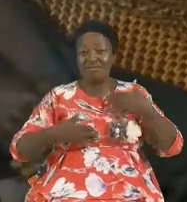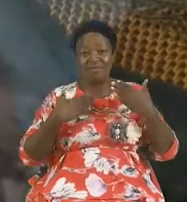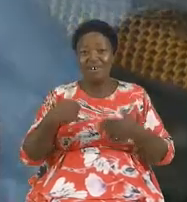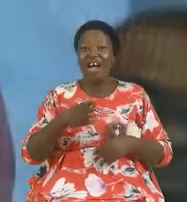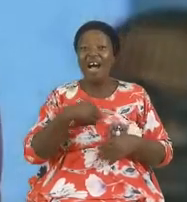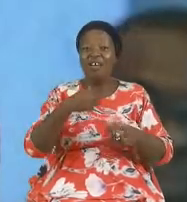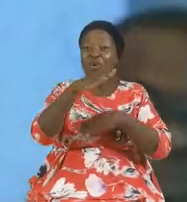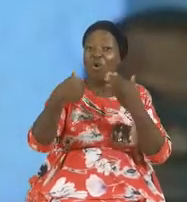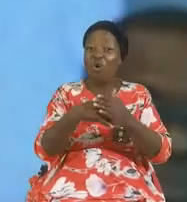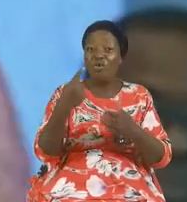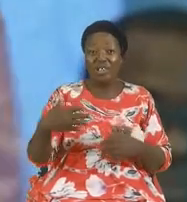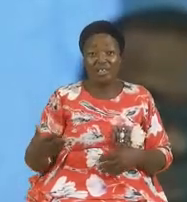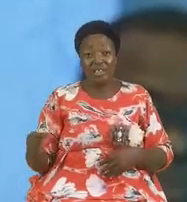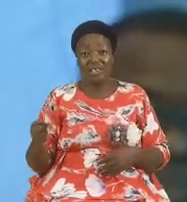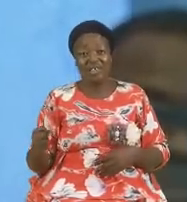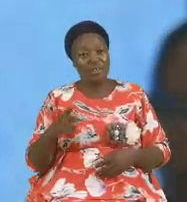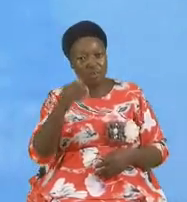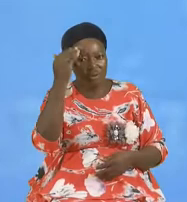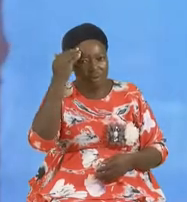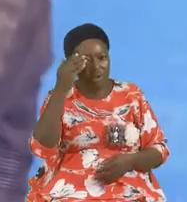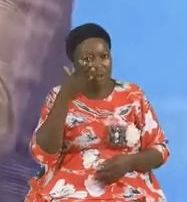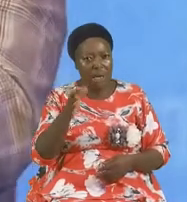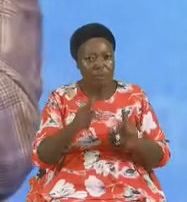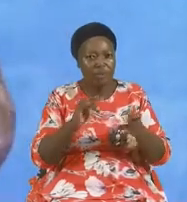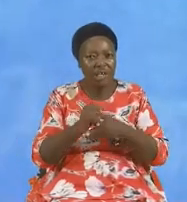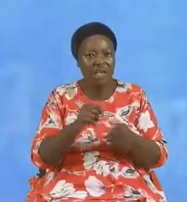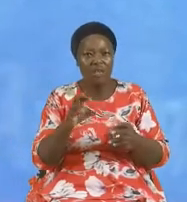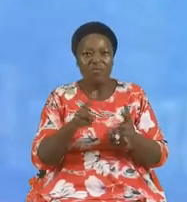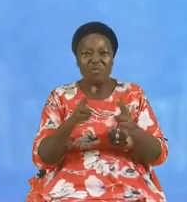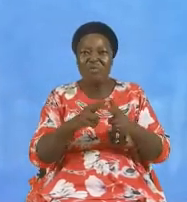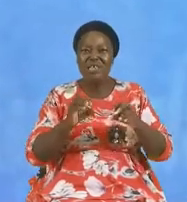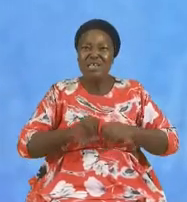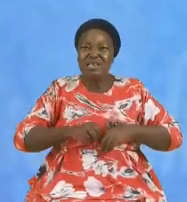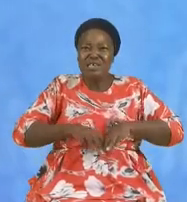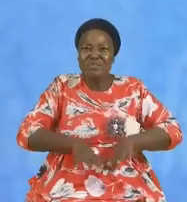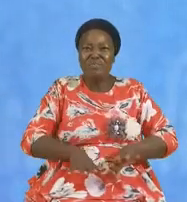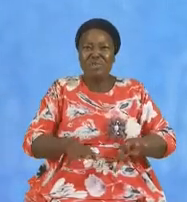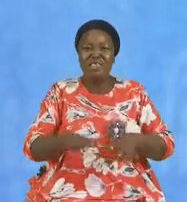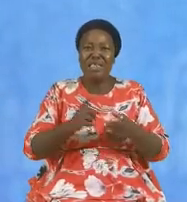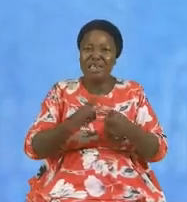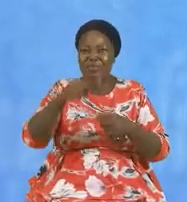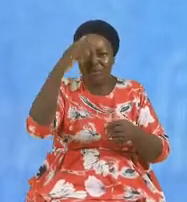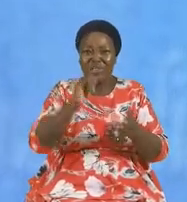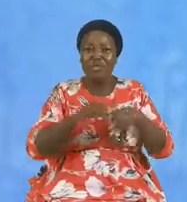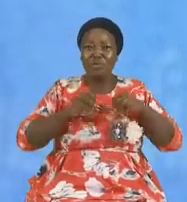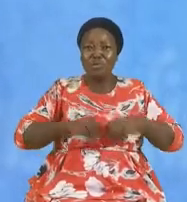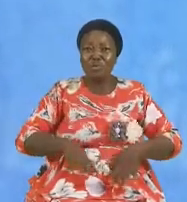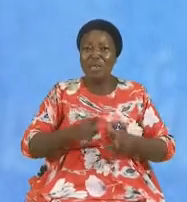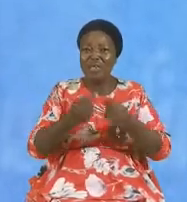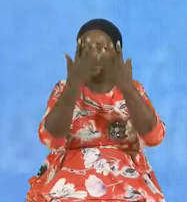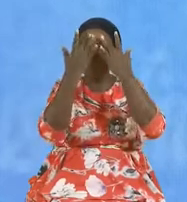now can rejoice. And all the things, you know, there are people, they're so